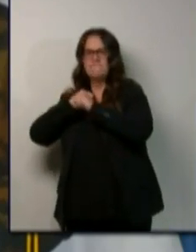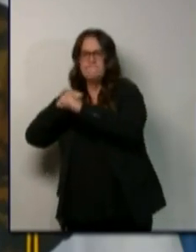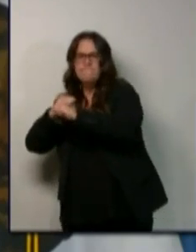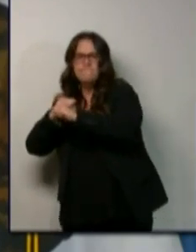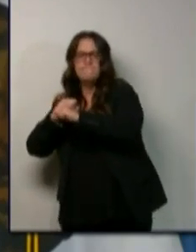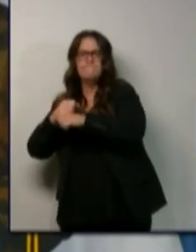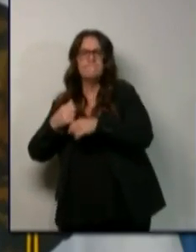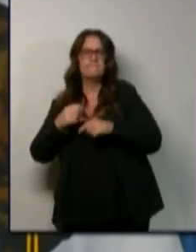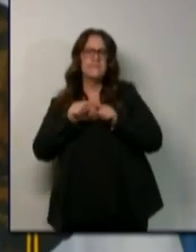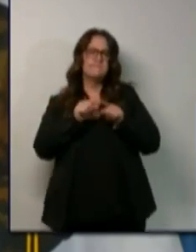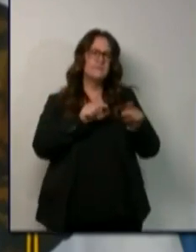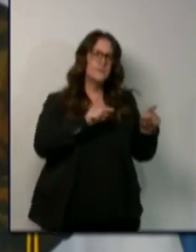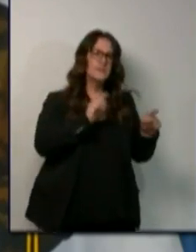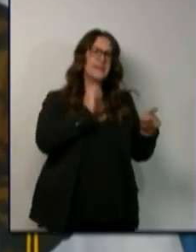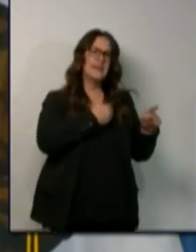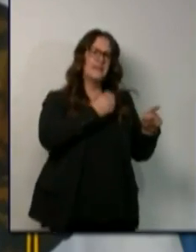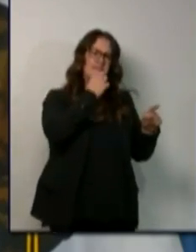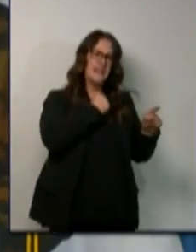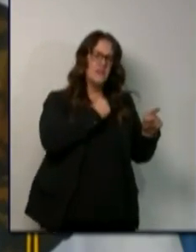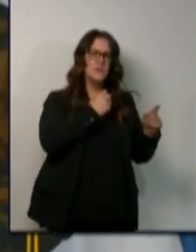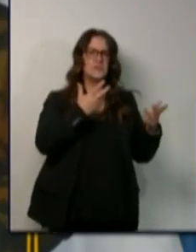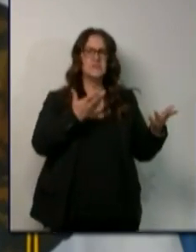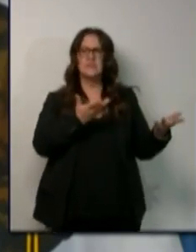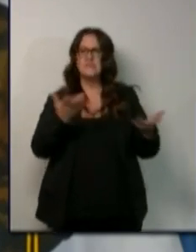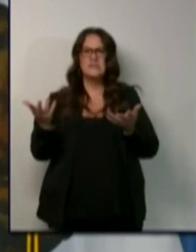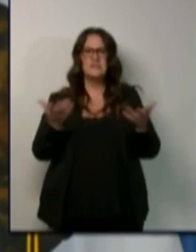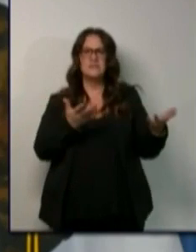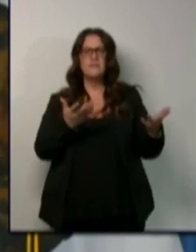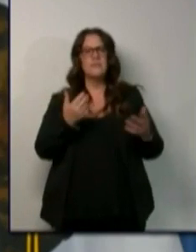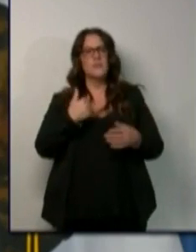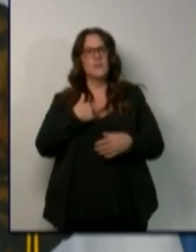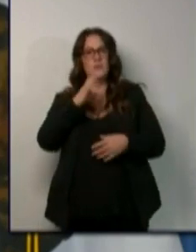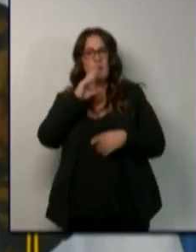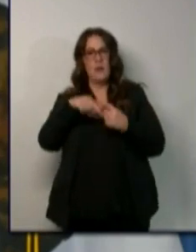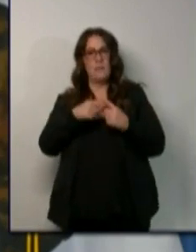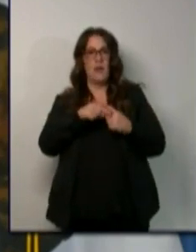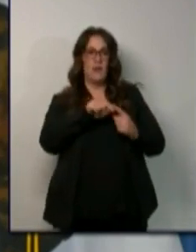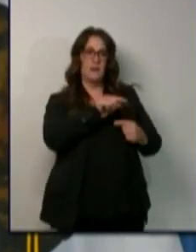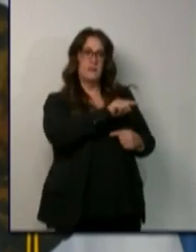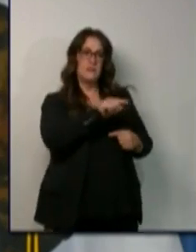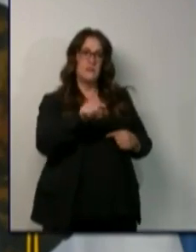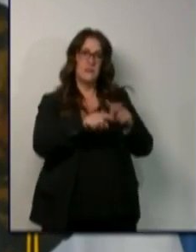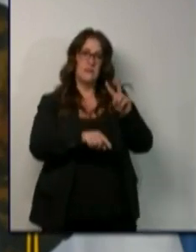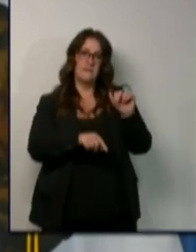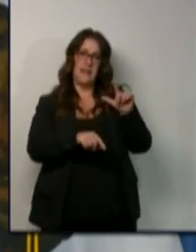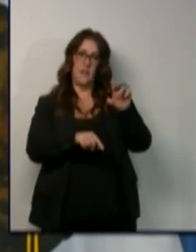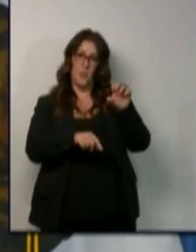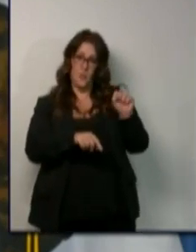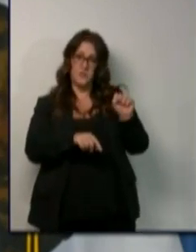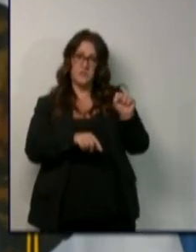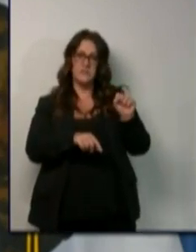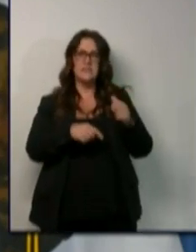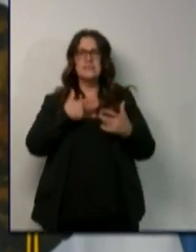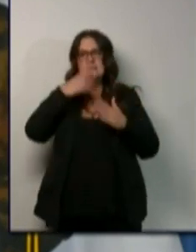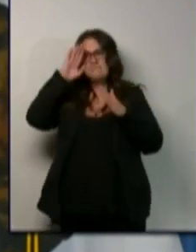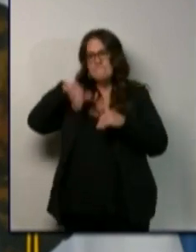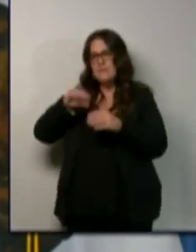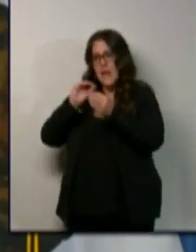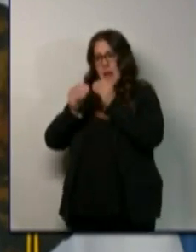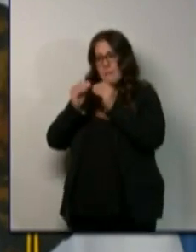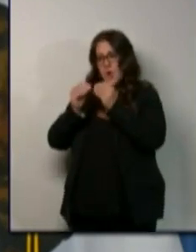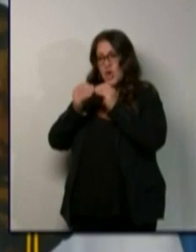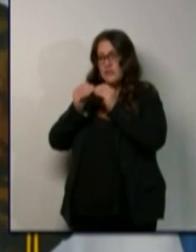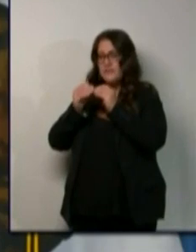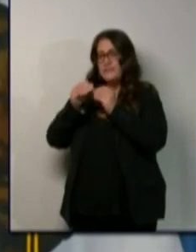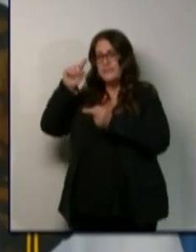not just, again, rhetorical. When we talk in terms of values, as I said, numbers change, values don't have